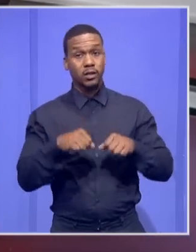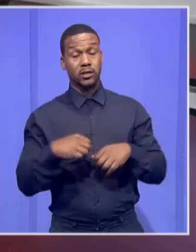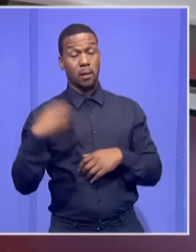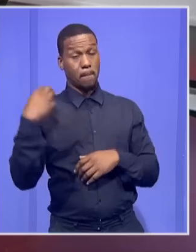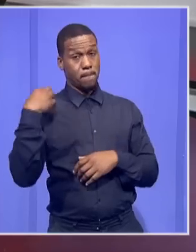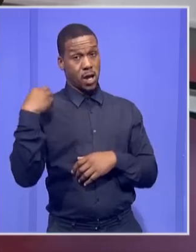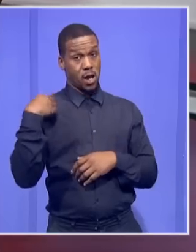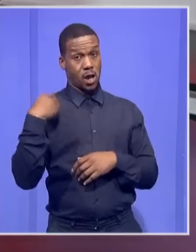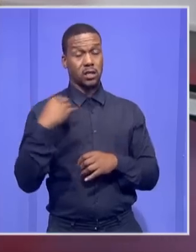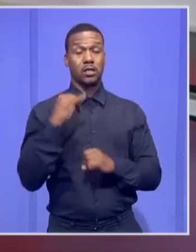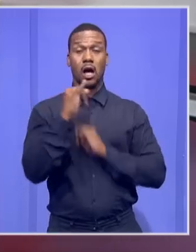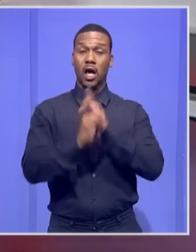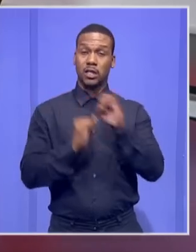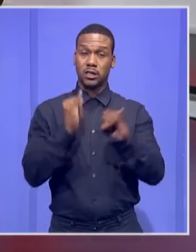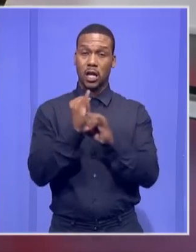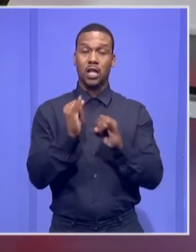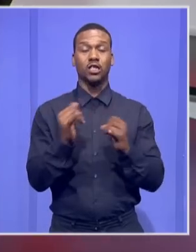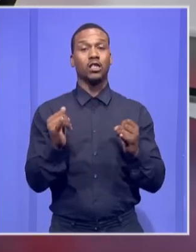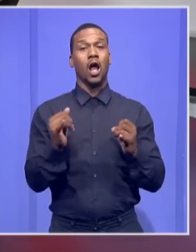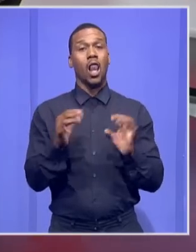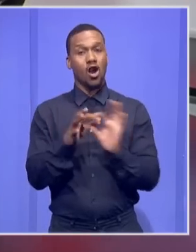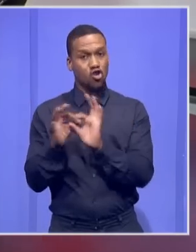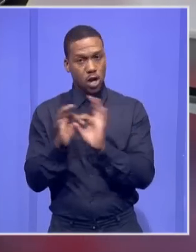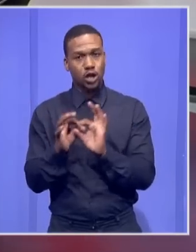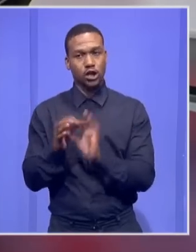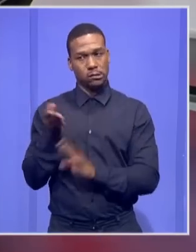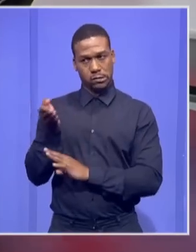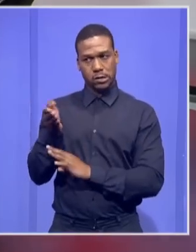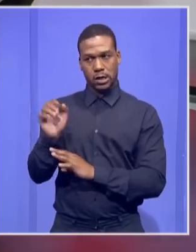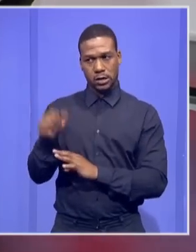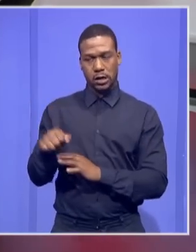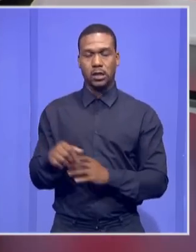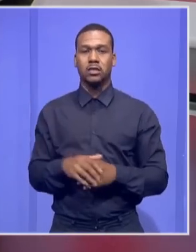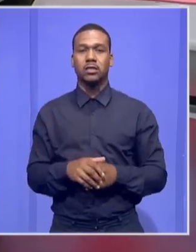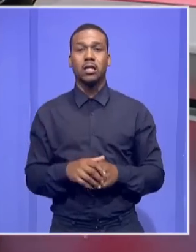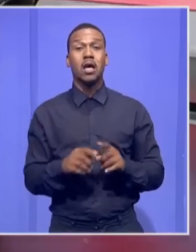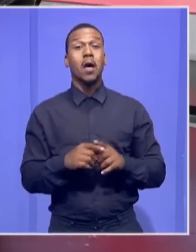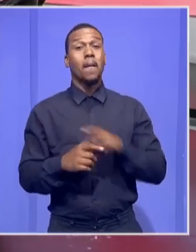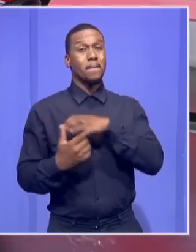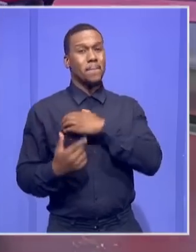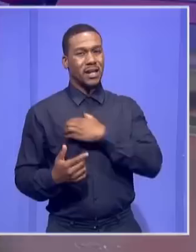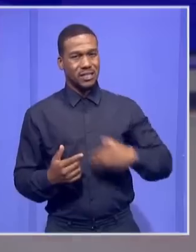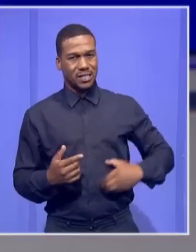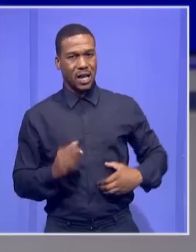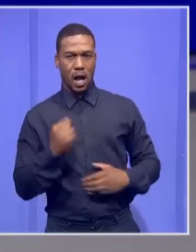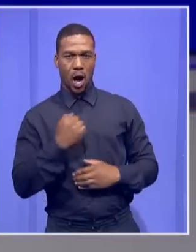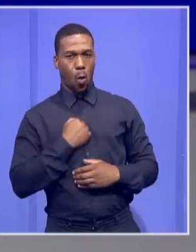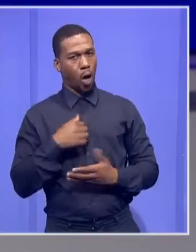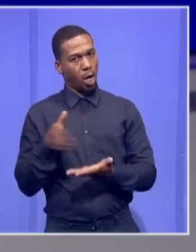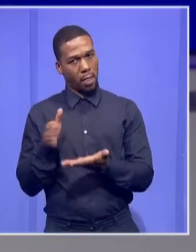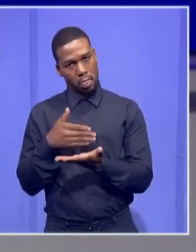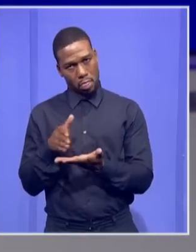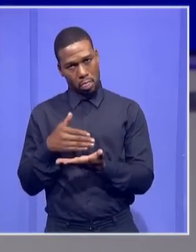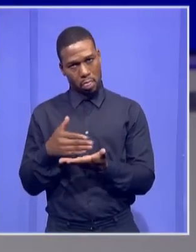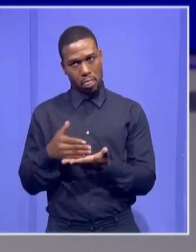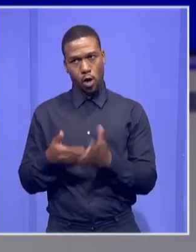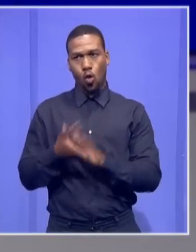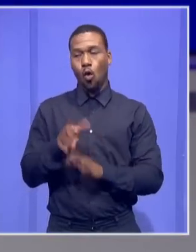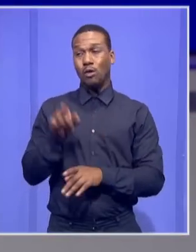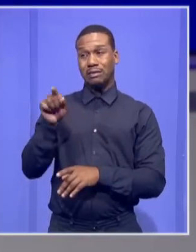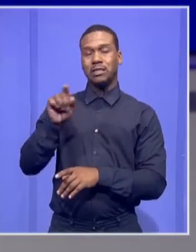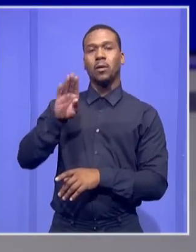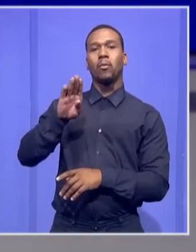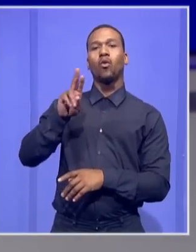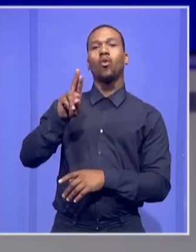is currently in Burundi. You know that there's a AU Peace and Security Summit looking at the challenges